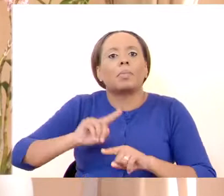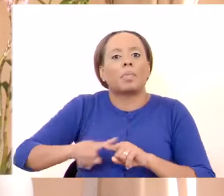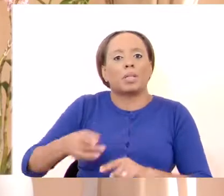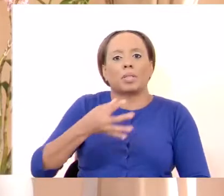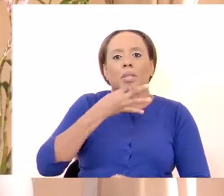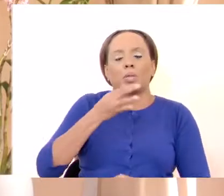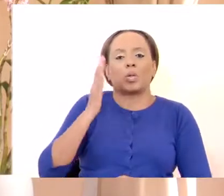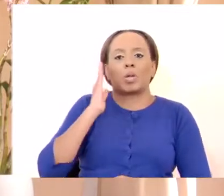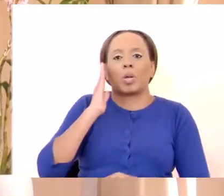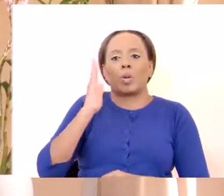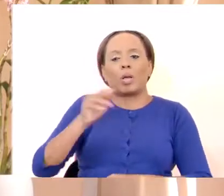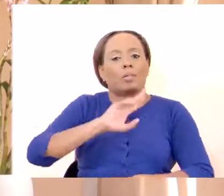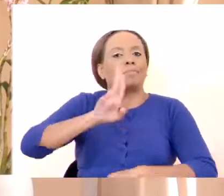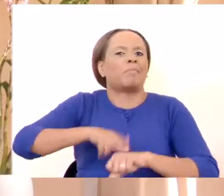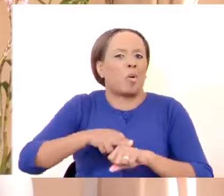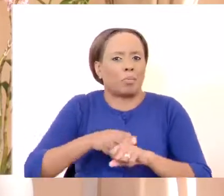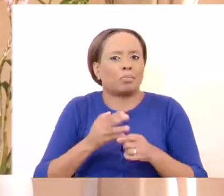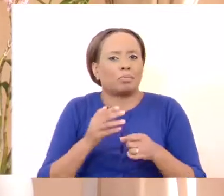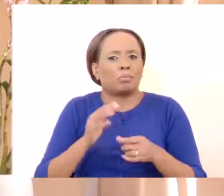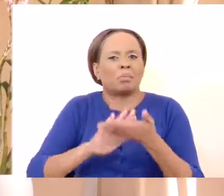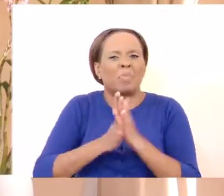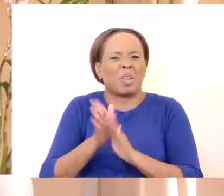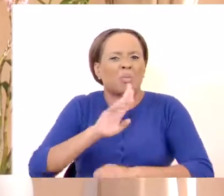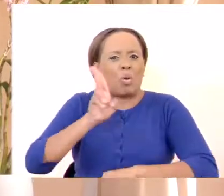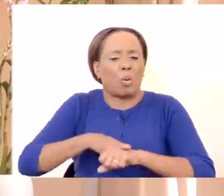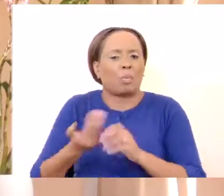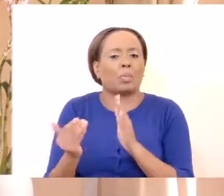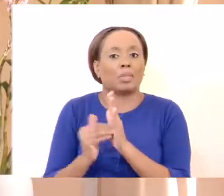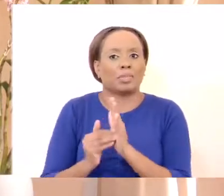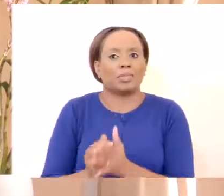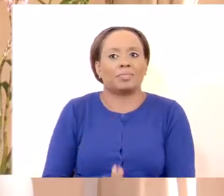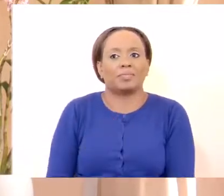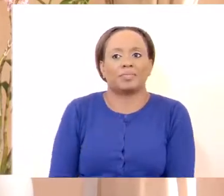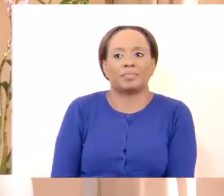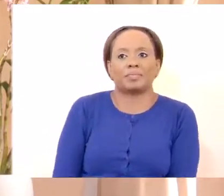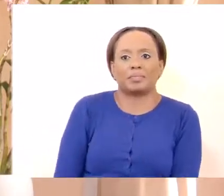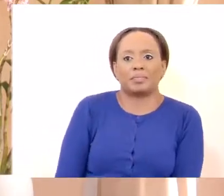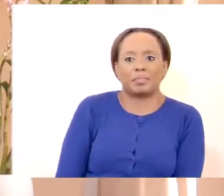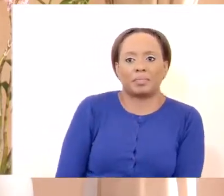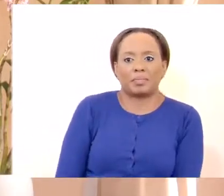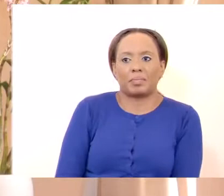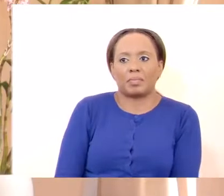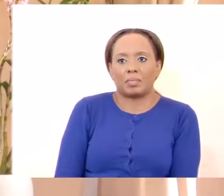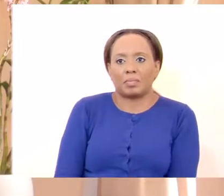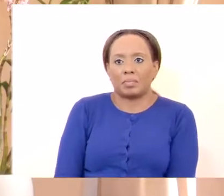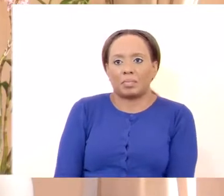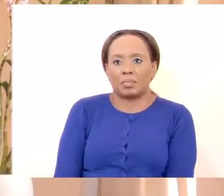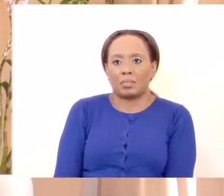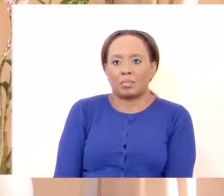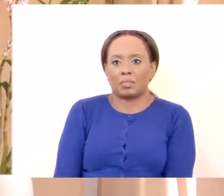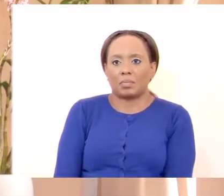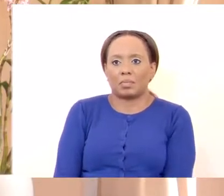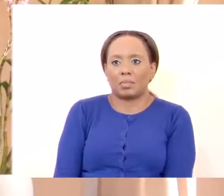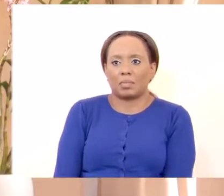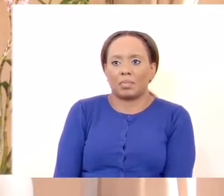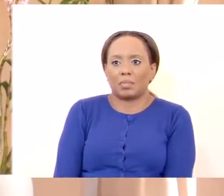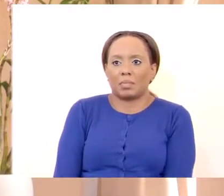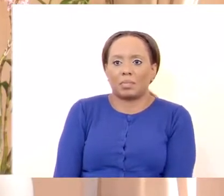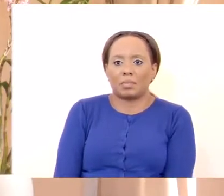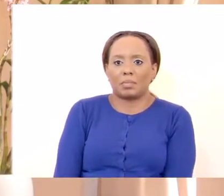to be able to manage everyone over a period of time. Minister Bostic, can you give me